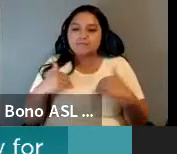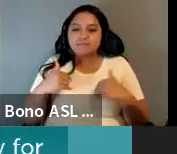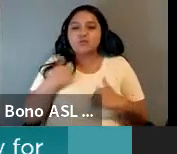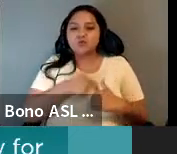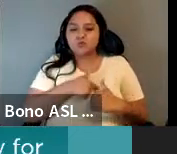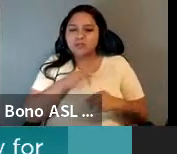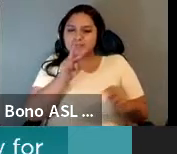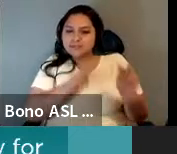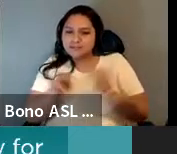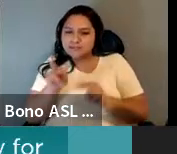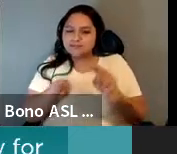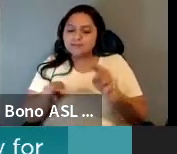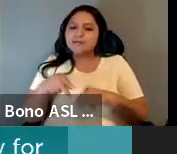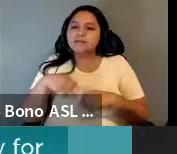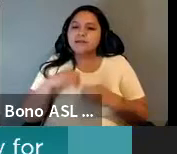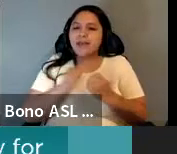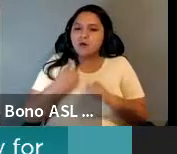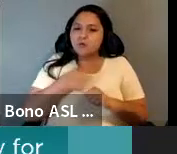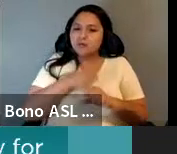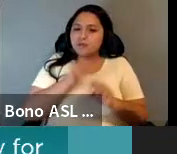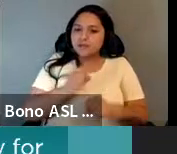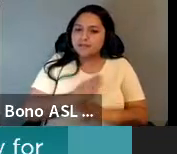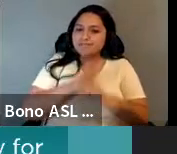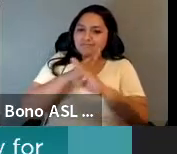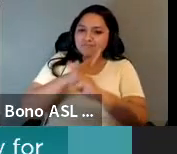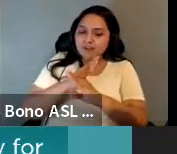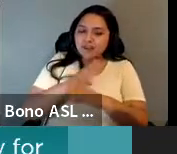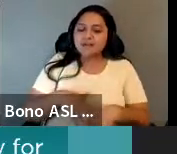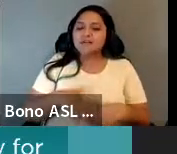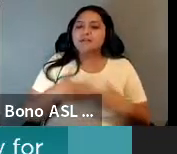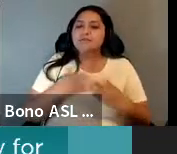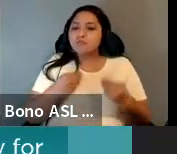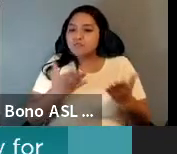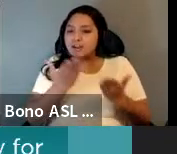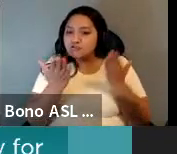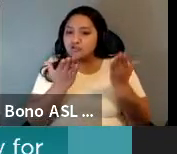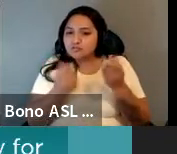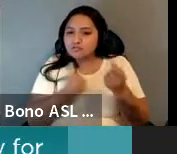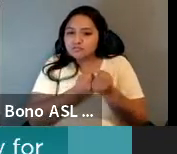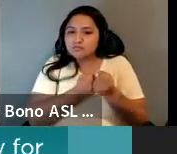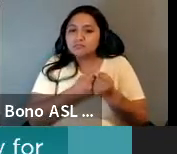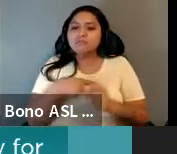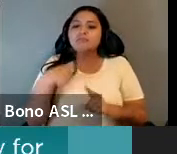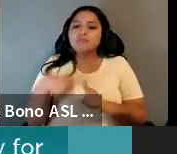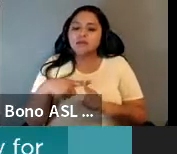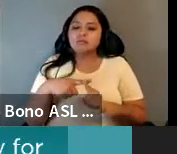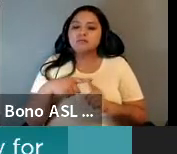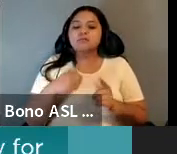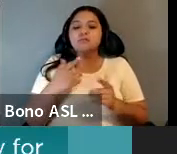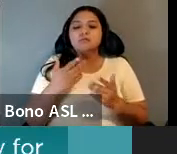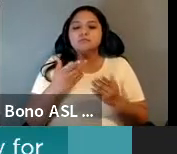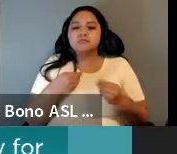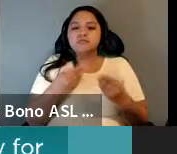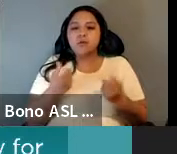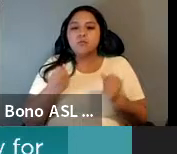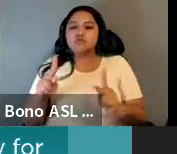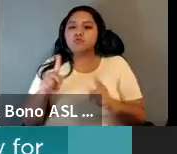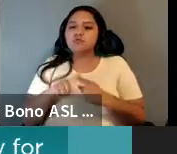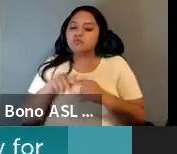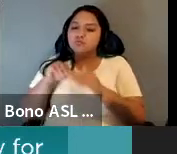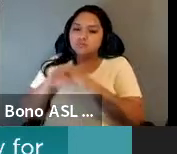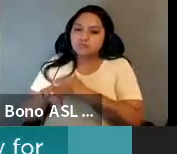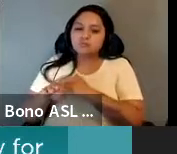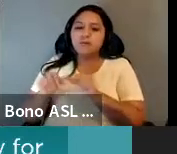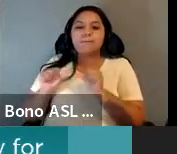falling into homelessness, providing the services, as well as the connections to permanent housing options, which